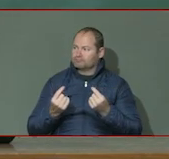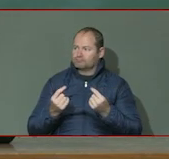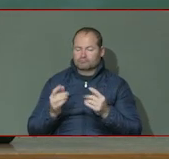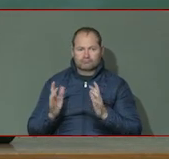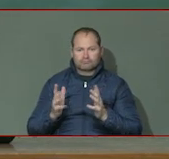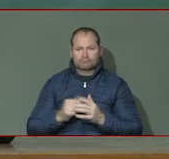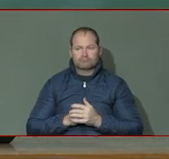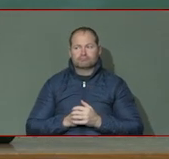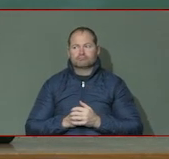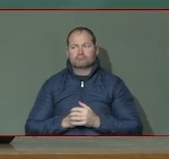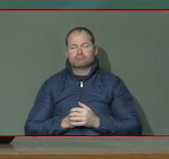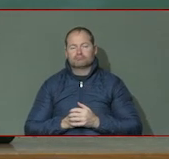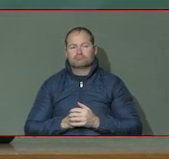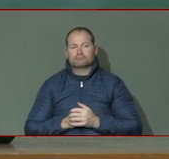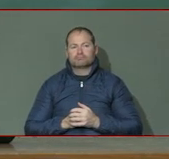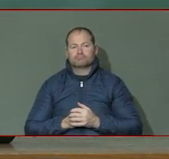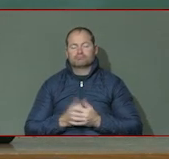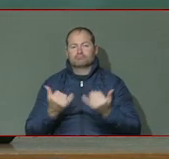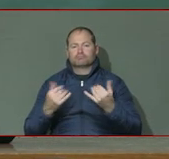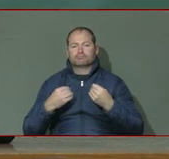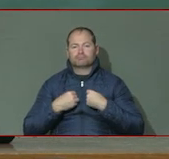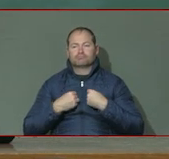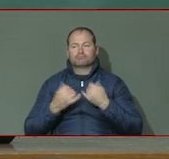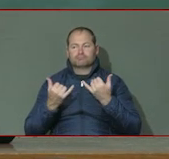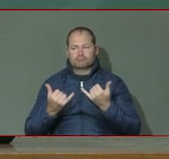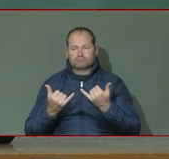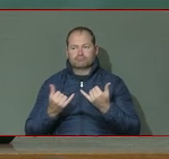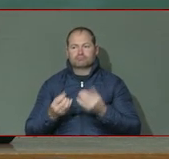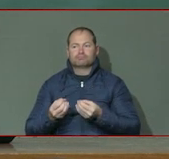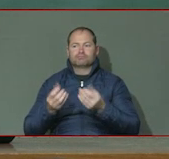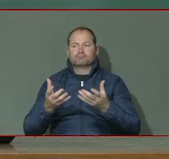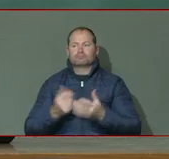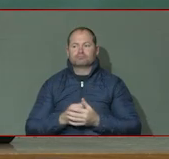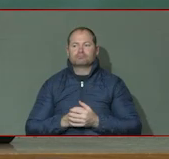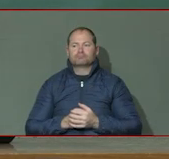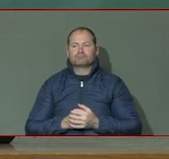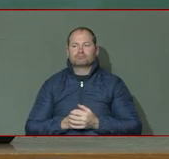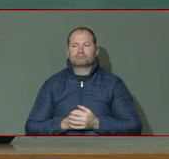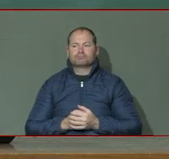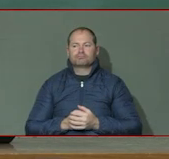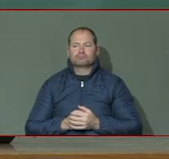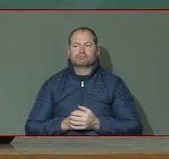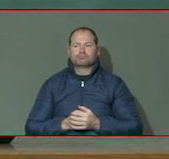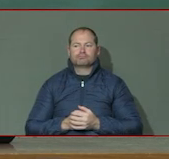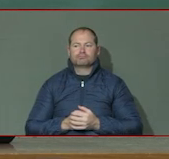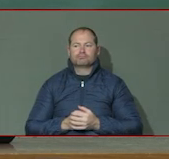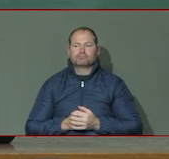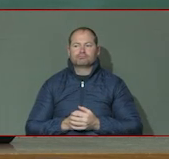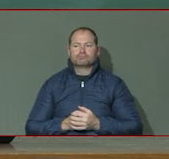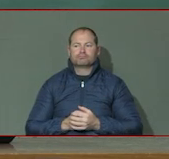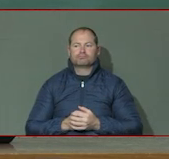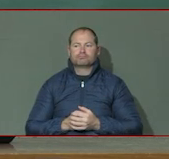They gave you the current assets there at the bottom. They gave you the current assets 1535